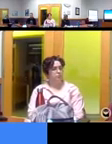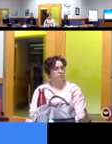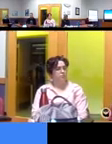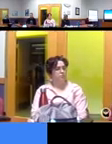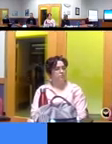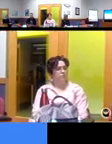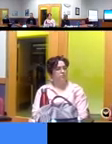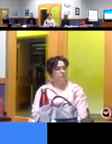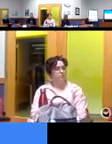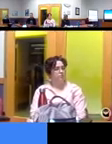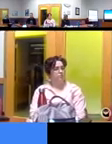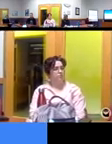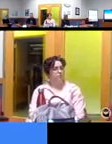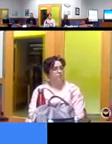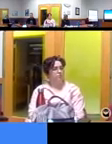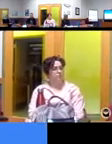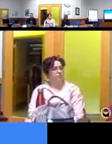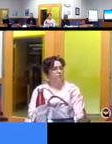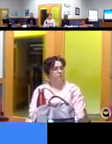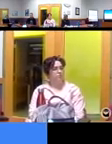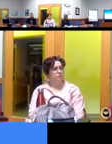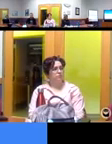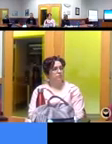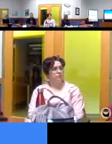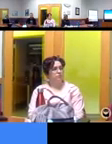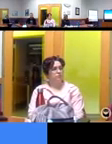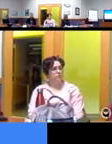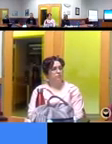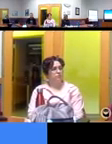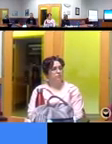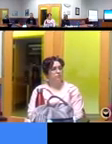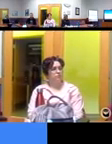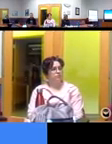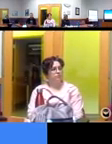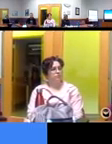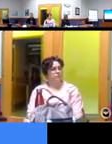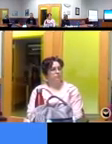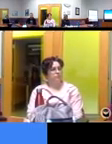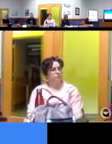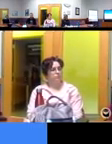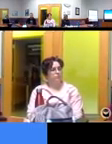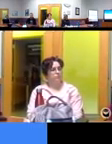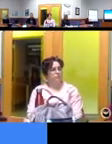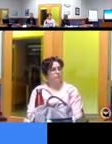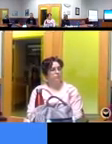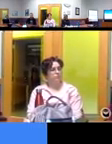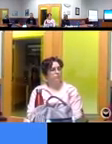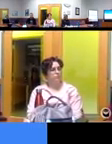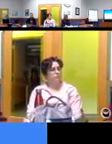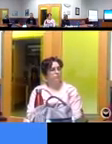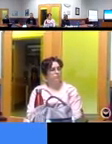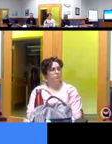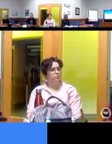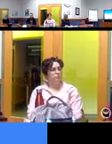the patient can then be scheduled for either a medication abortion or an aspiration abortion. And then sometimes based on their